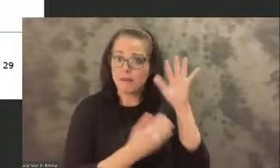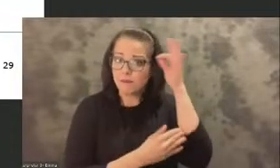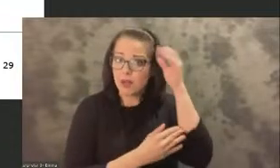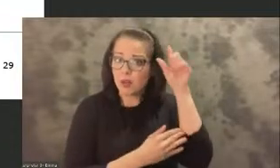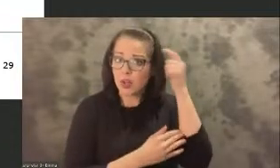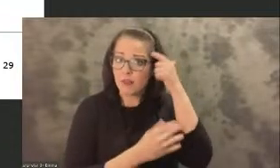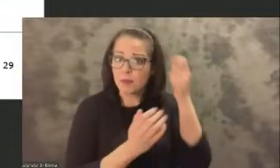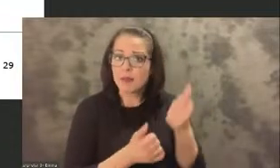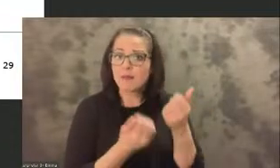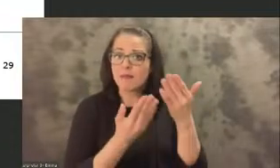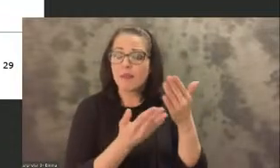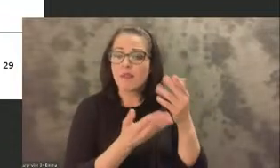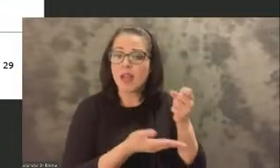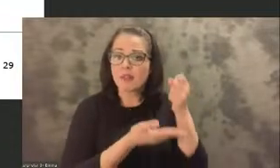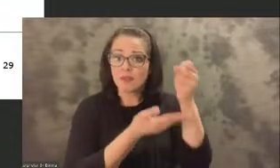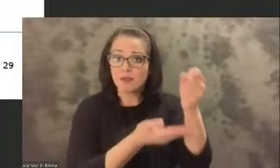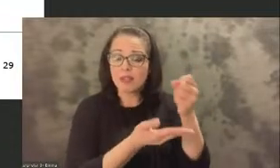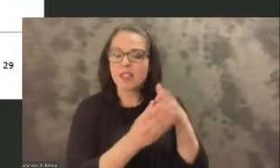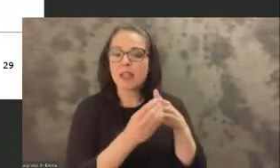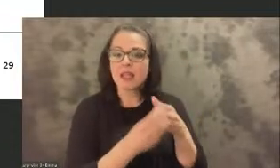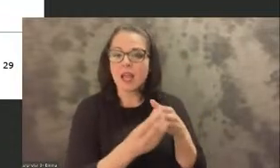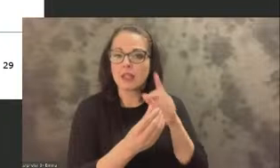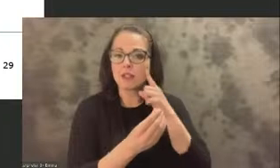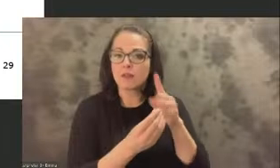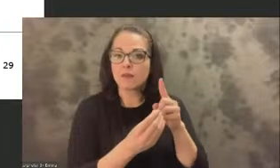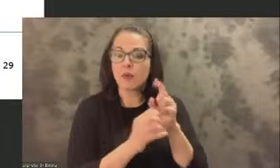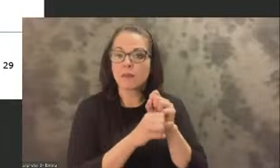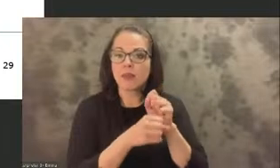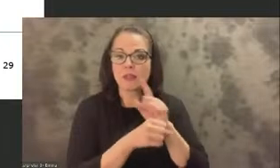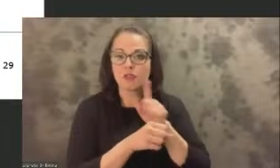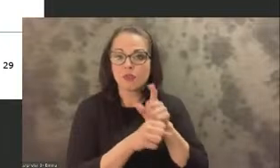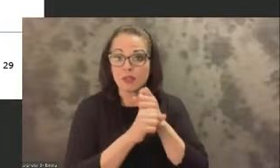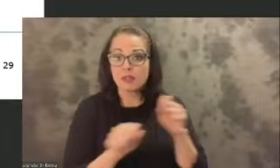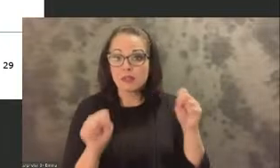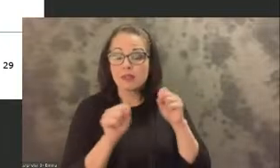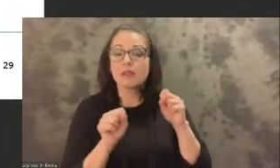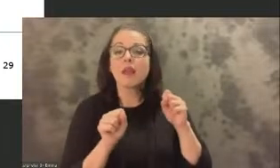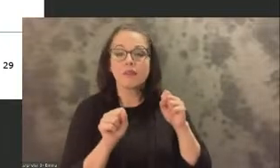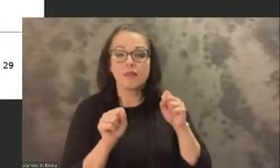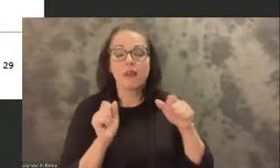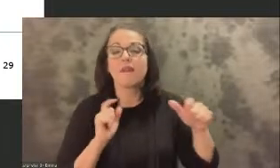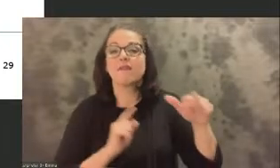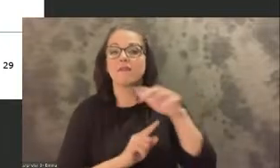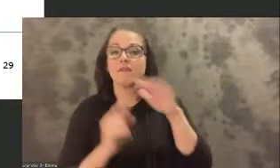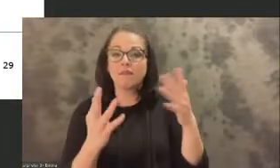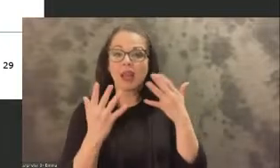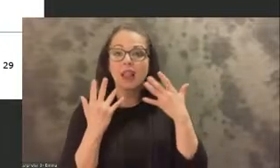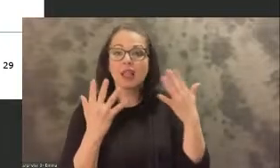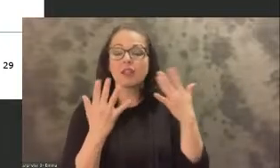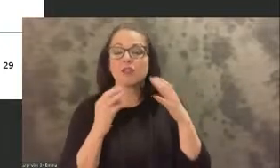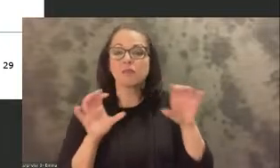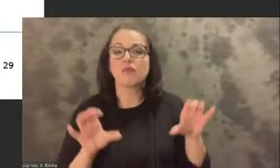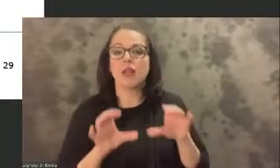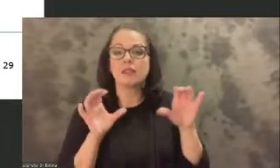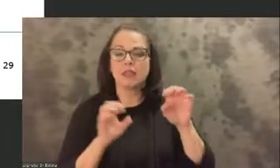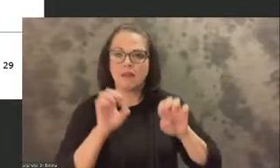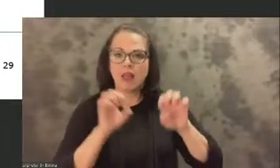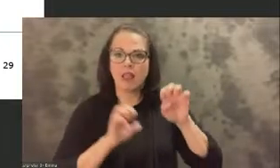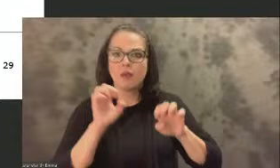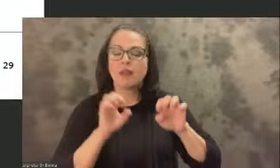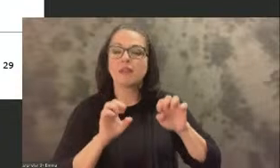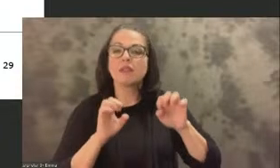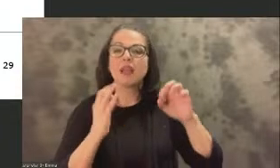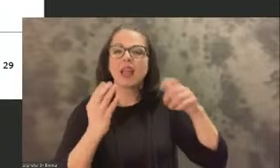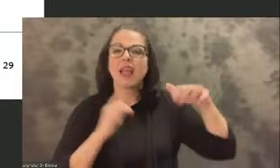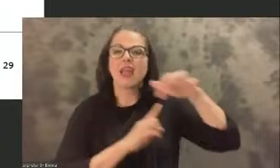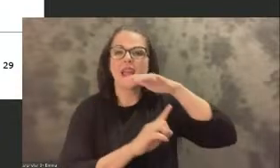provide funding and guidance to ensure safe ventilation practices and evaluate air quality